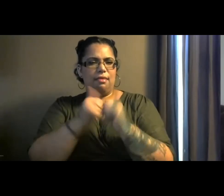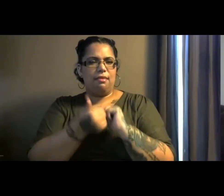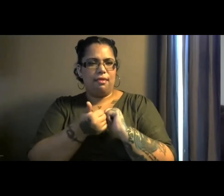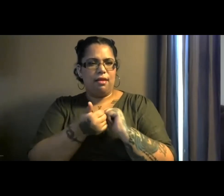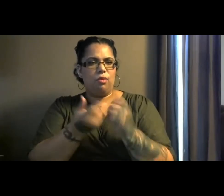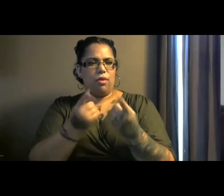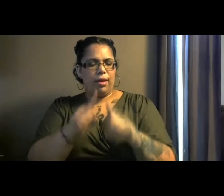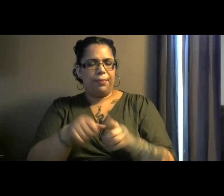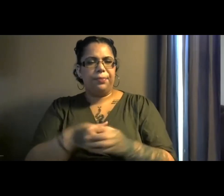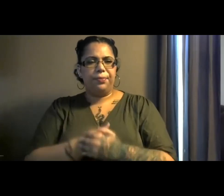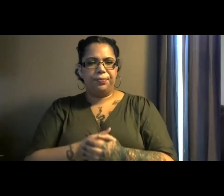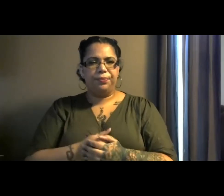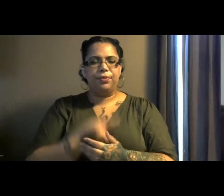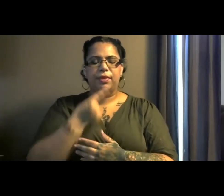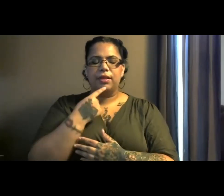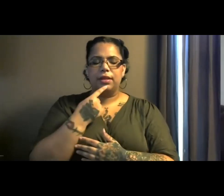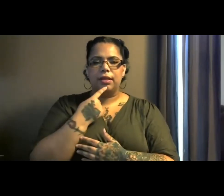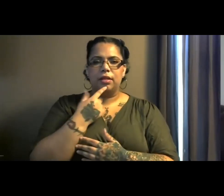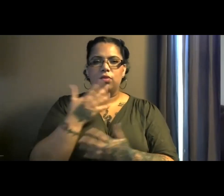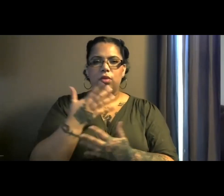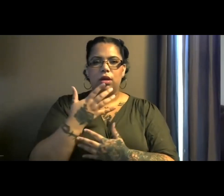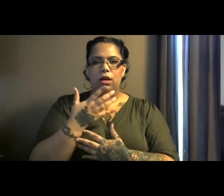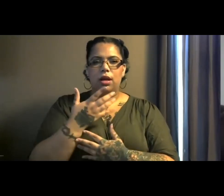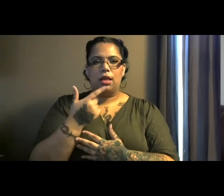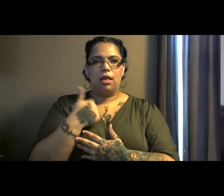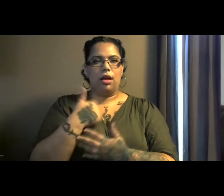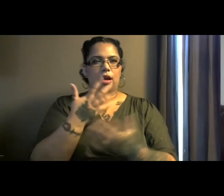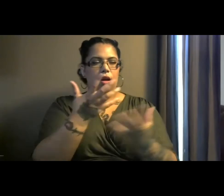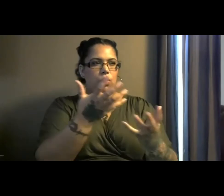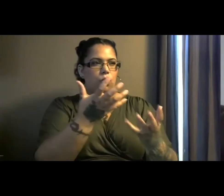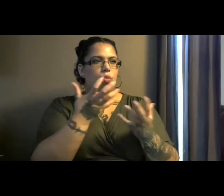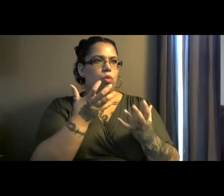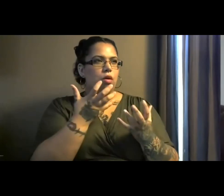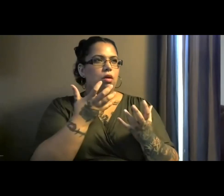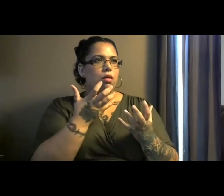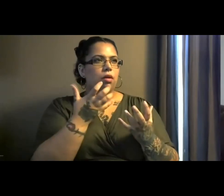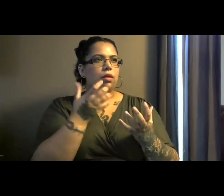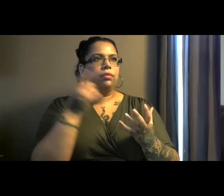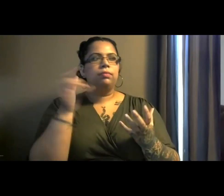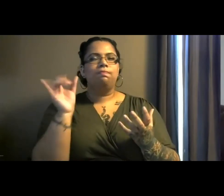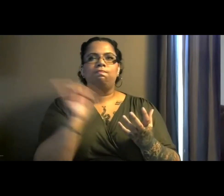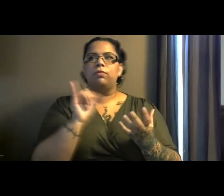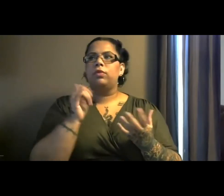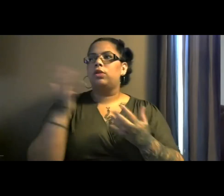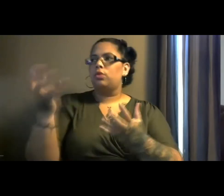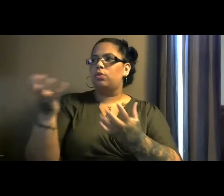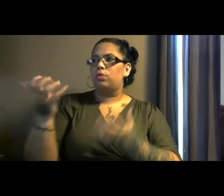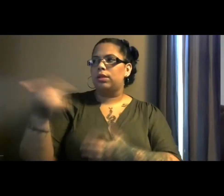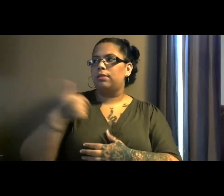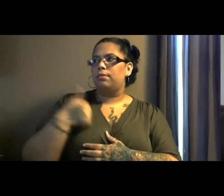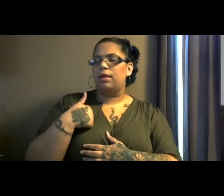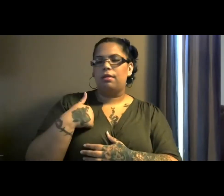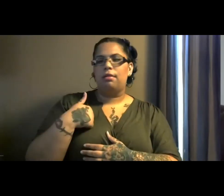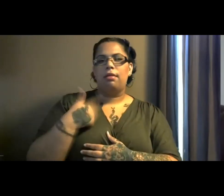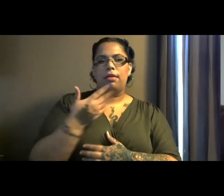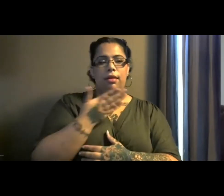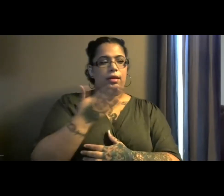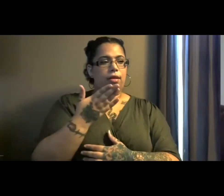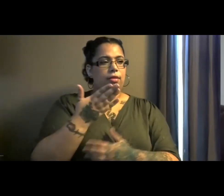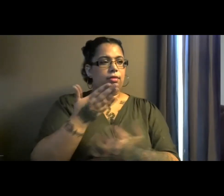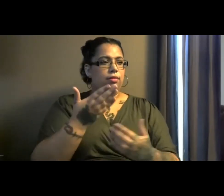Say, that which I seek is seeking me. That which belongs to me will come to